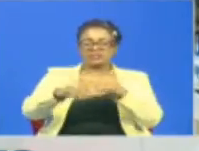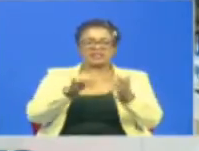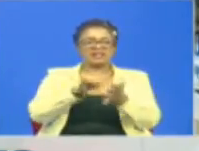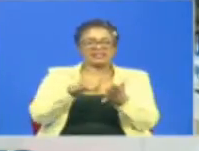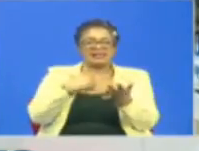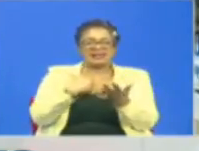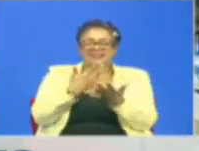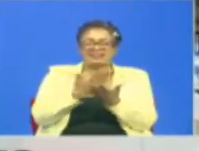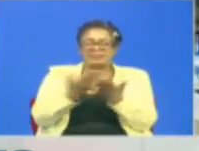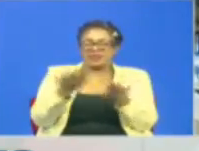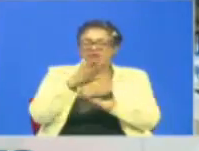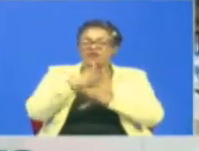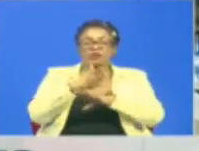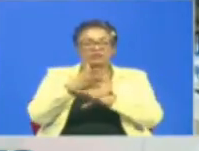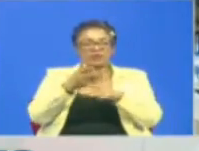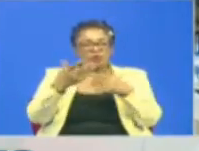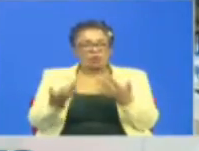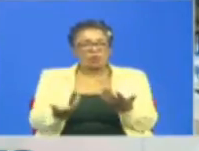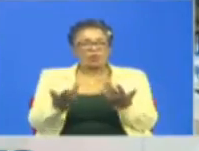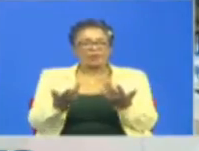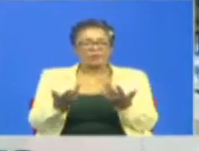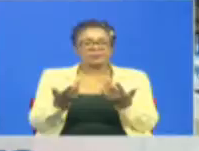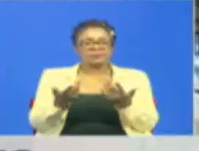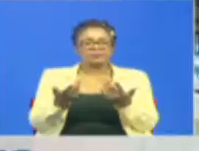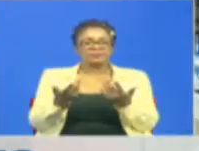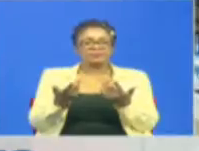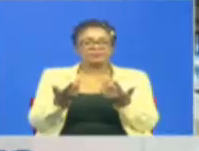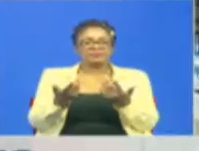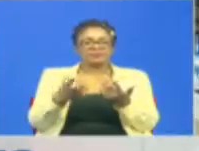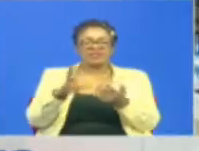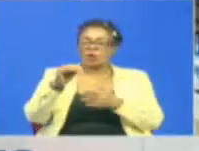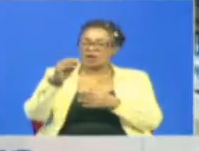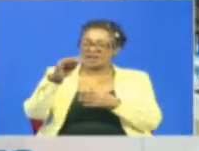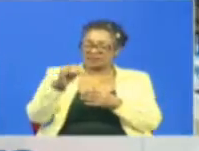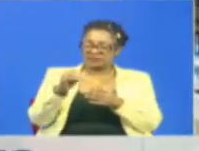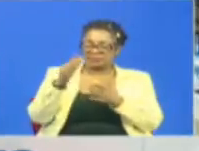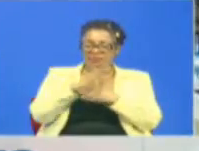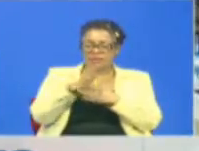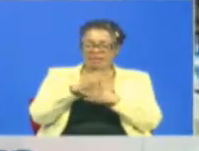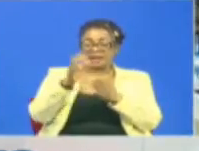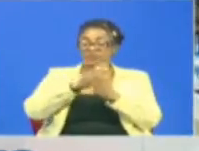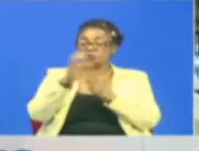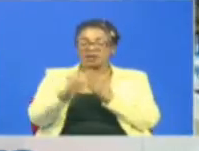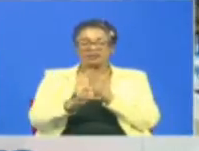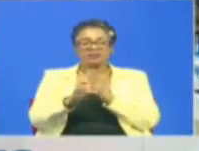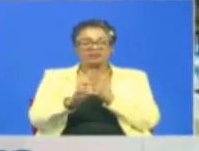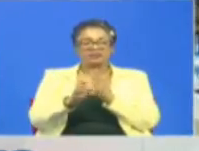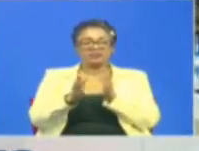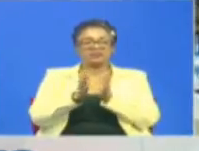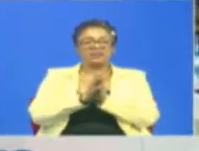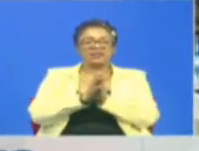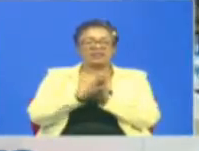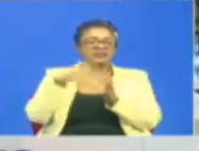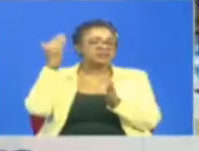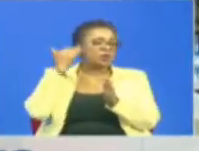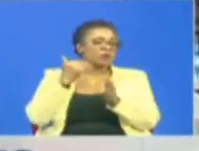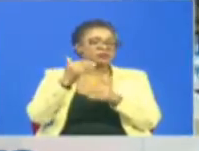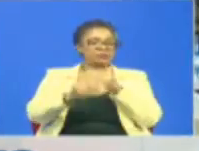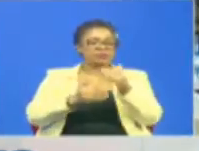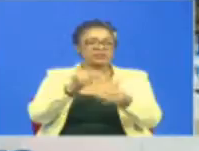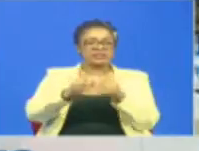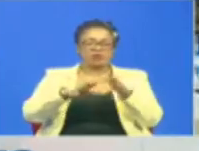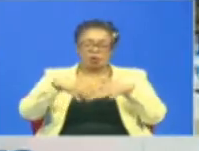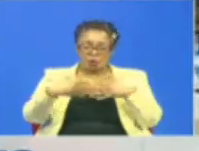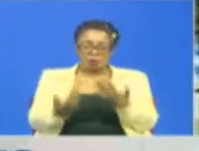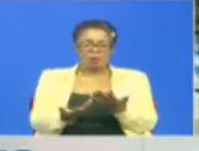of connivance. For instance, the connivance between the insurance company and the court processes or